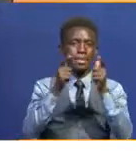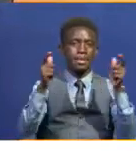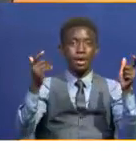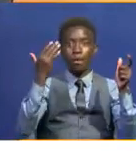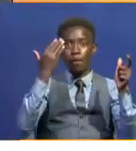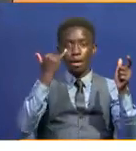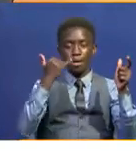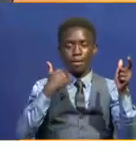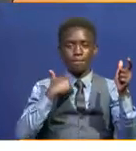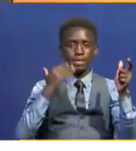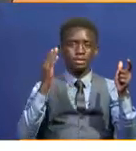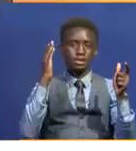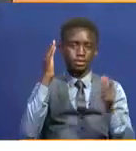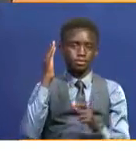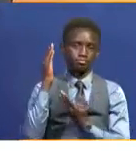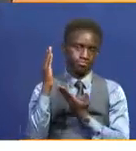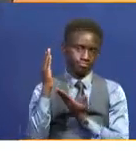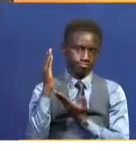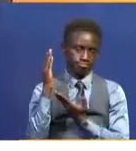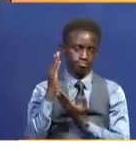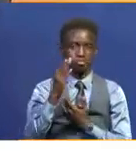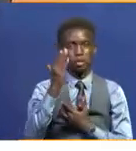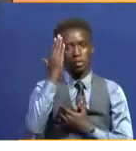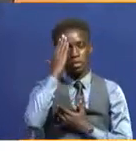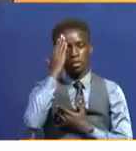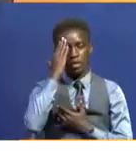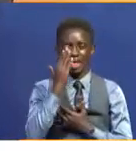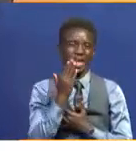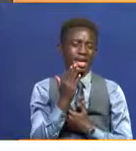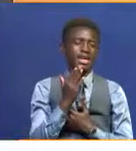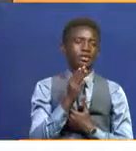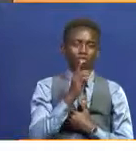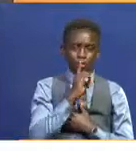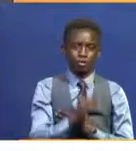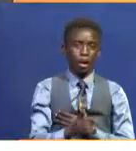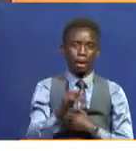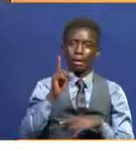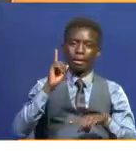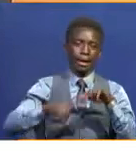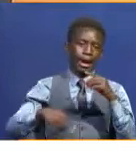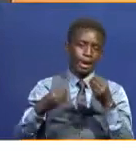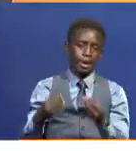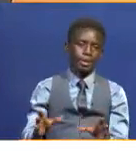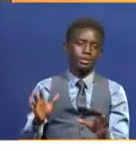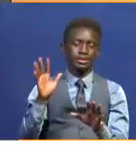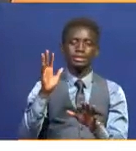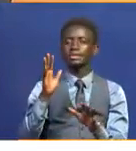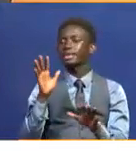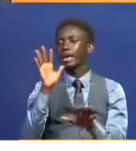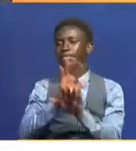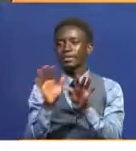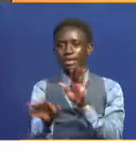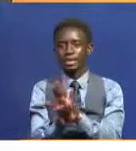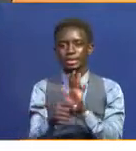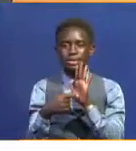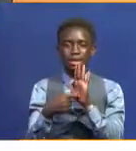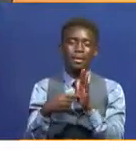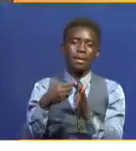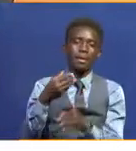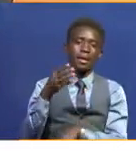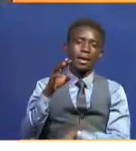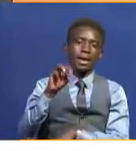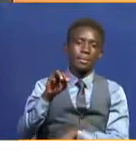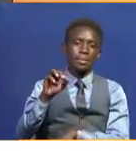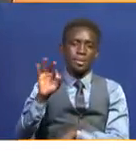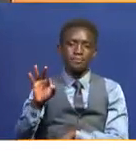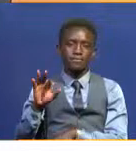security of you will not lose everything you have earned, mm-hmm. Be it in a money market fund, mm-hmm. be it in